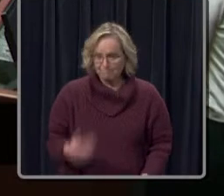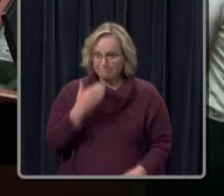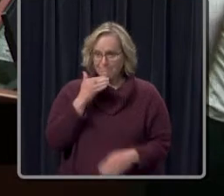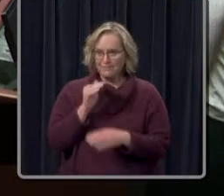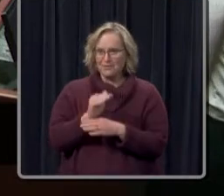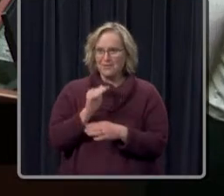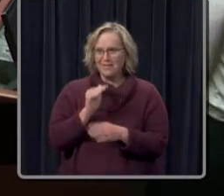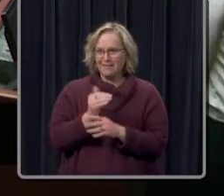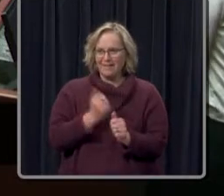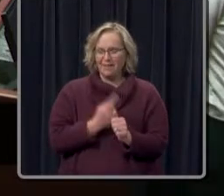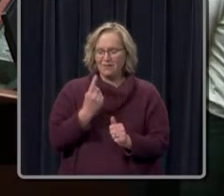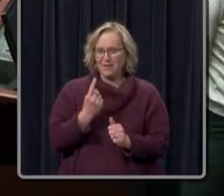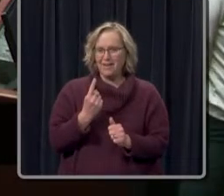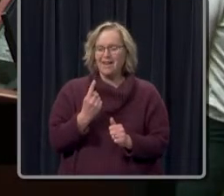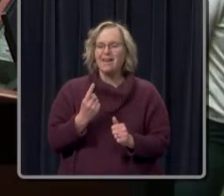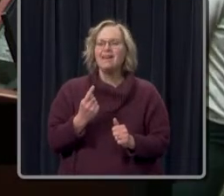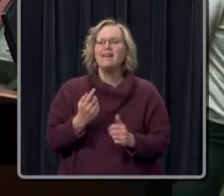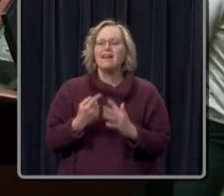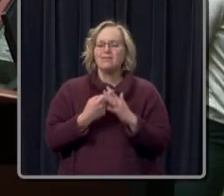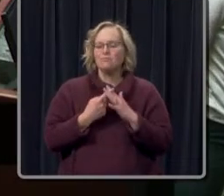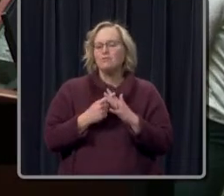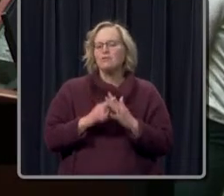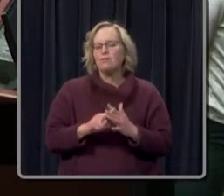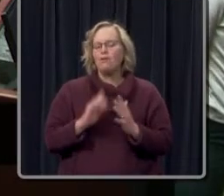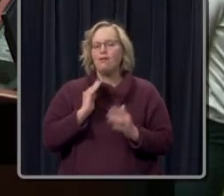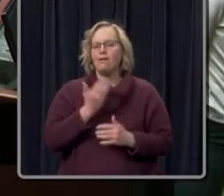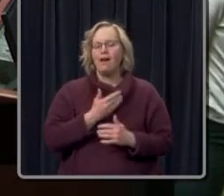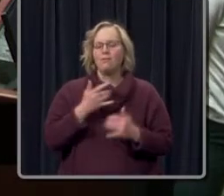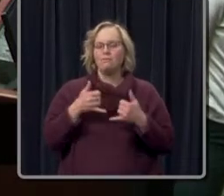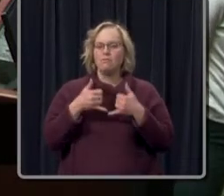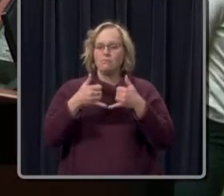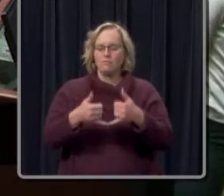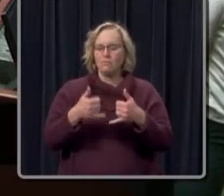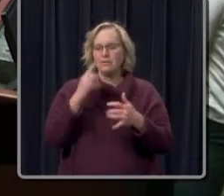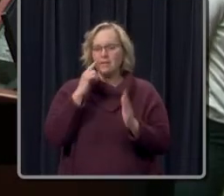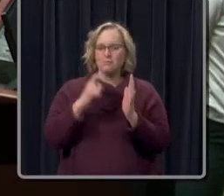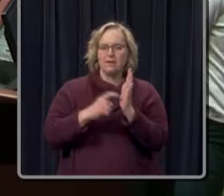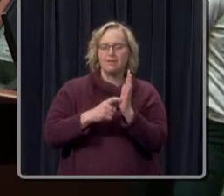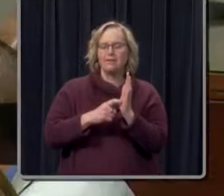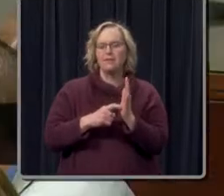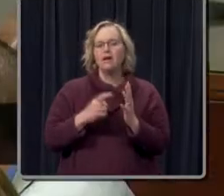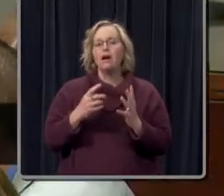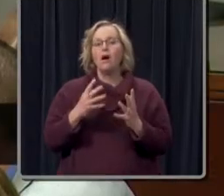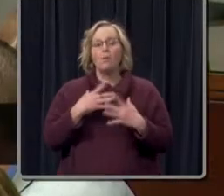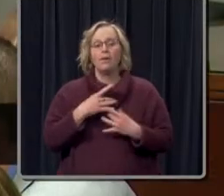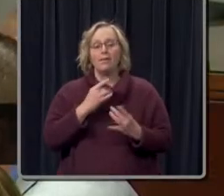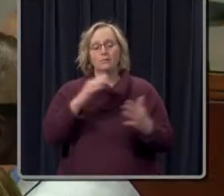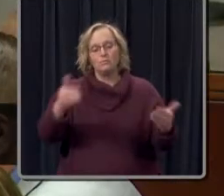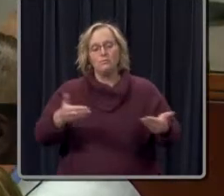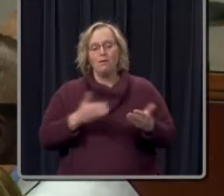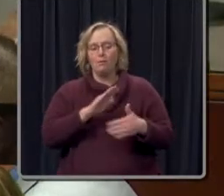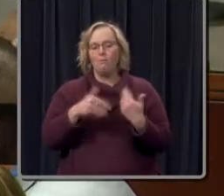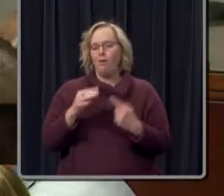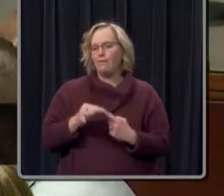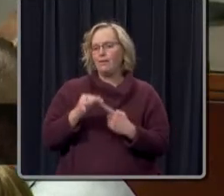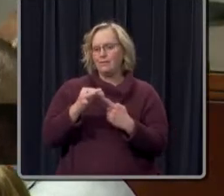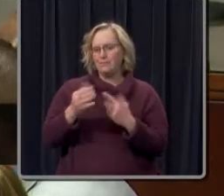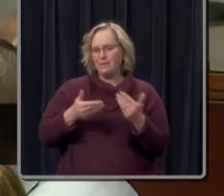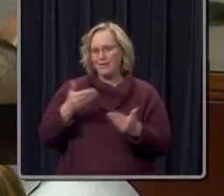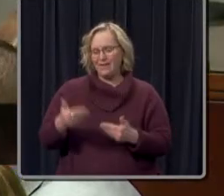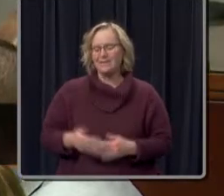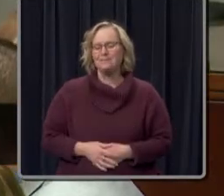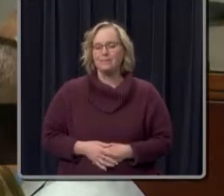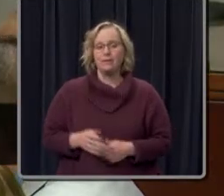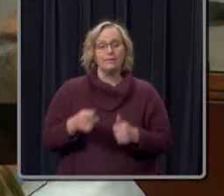evening, everybody. As we move into awards and recognitions, I'd just like to take a moment to welcome all of our distinguished guests.